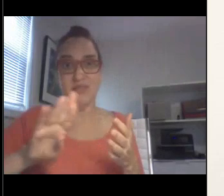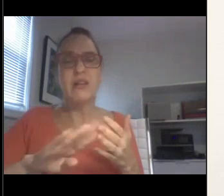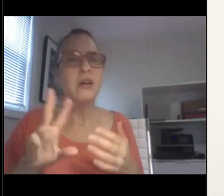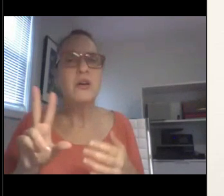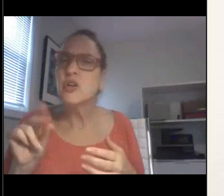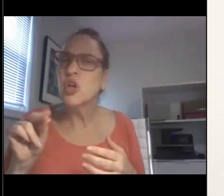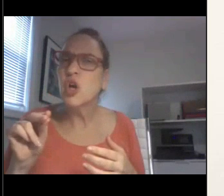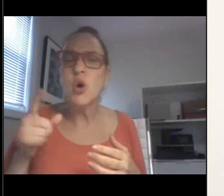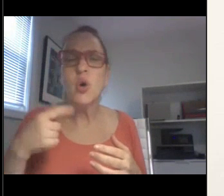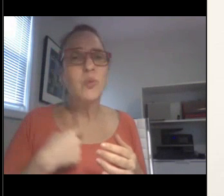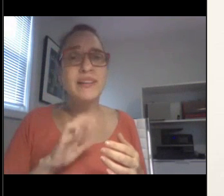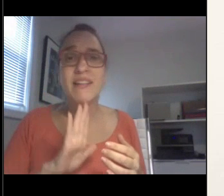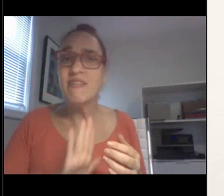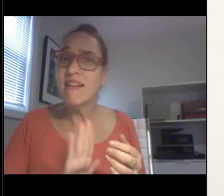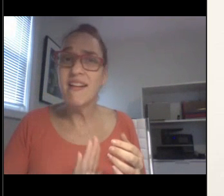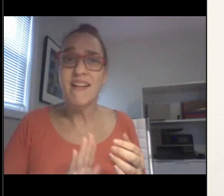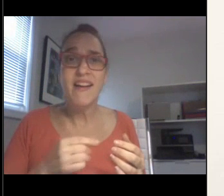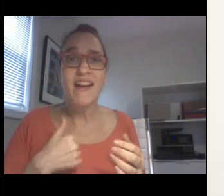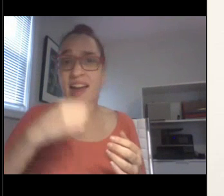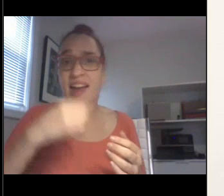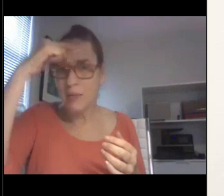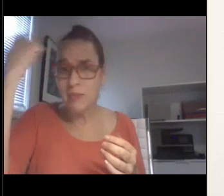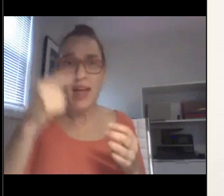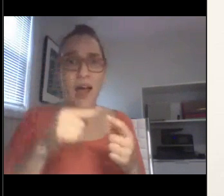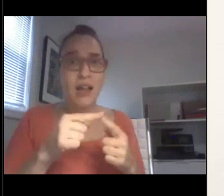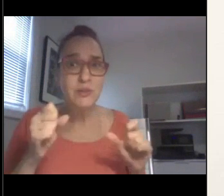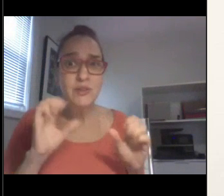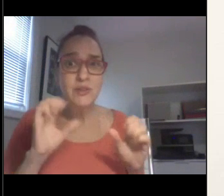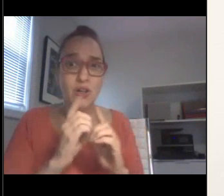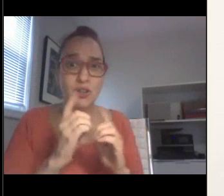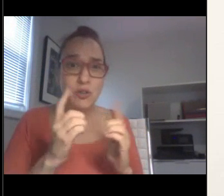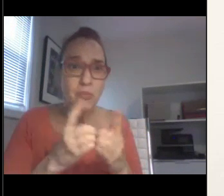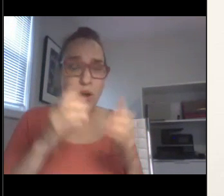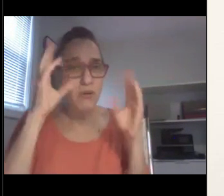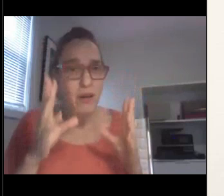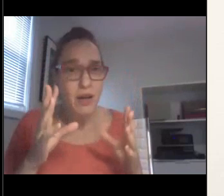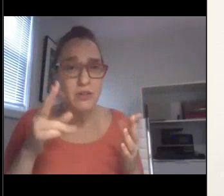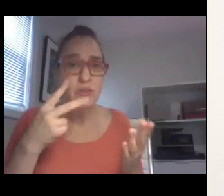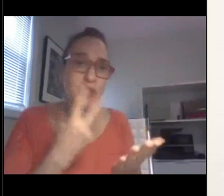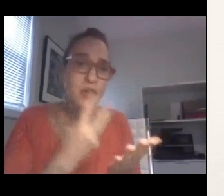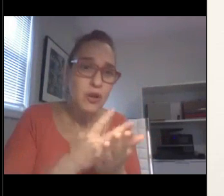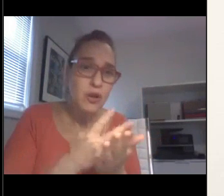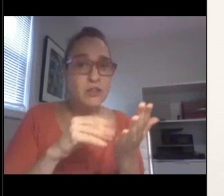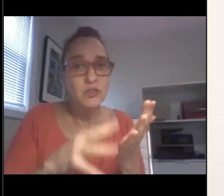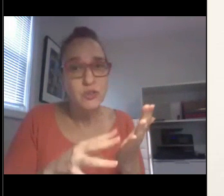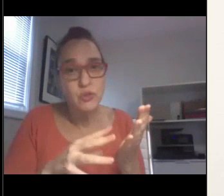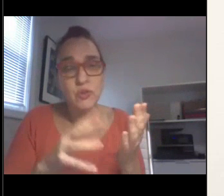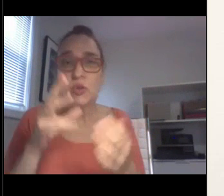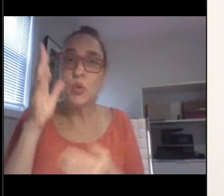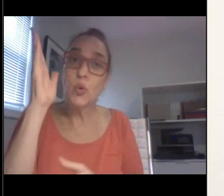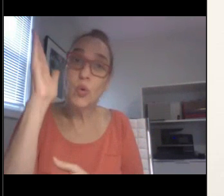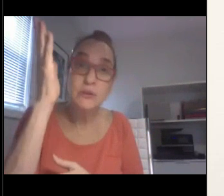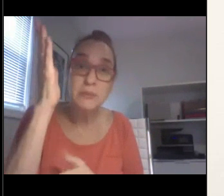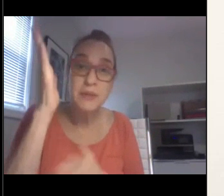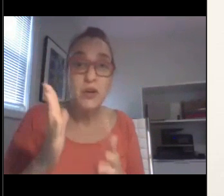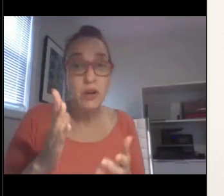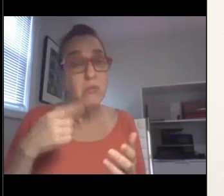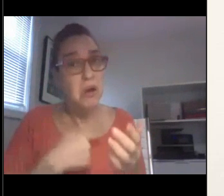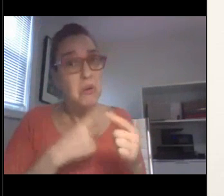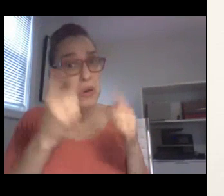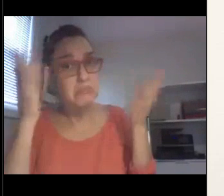as a professor, a graduate student, or a colloquium speaker, but we are super open to it. They just have to be or